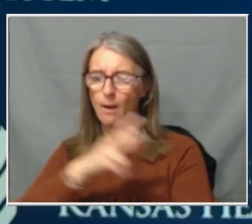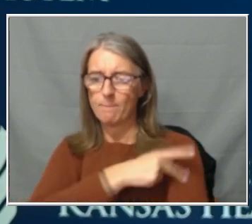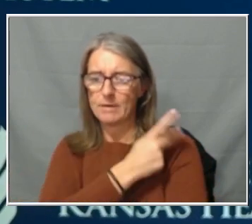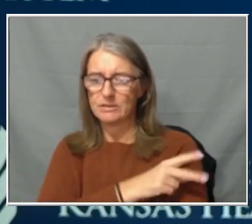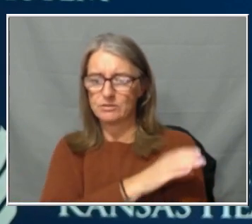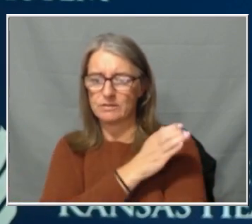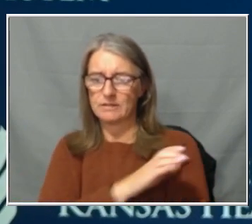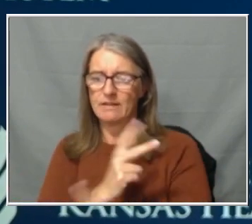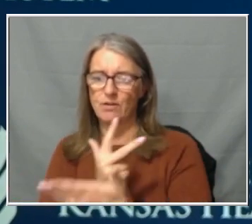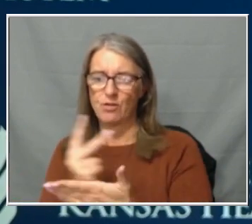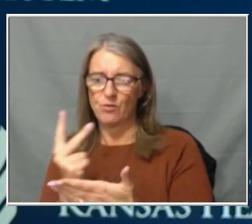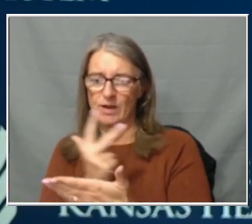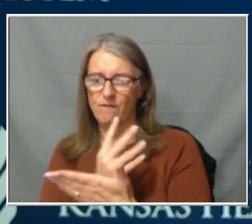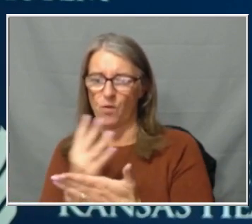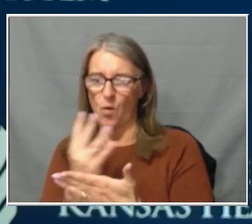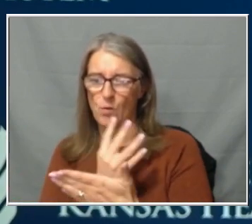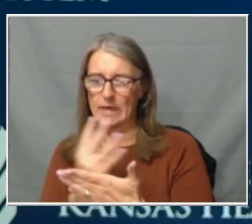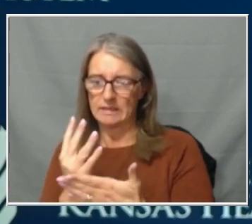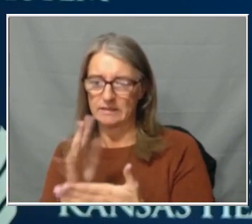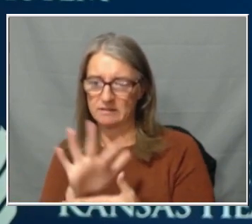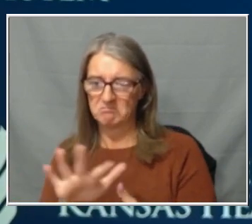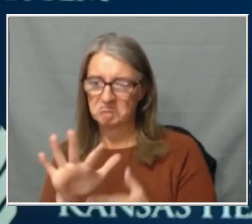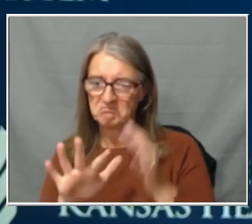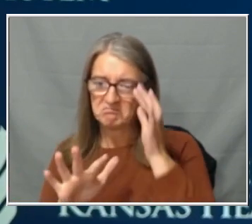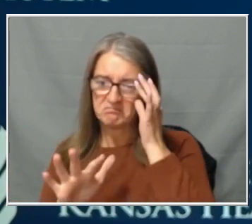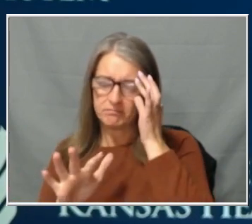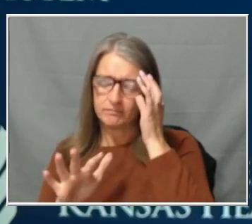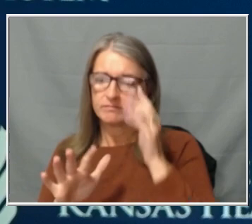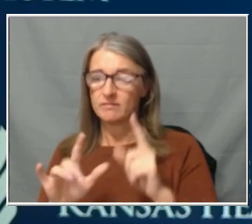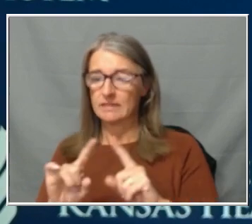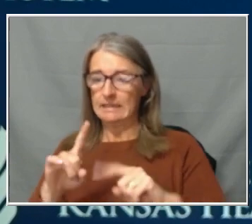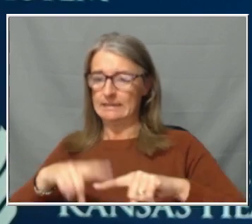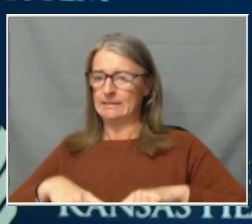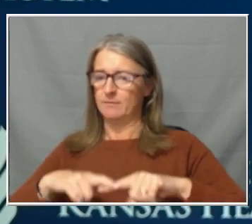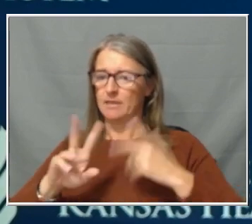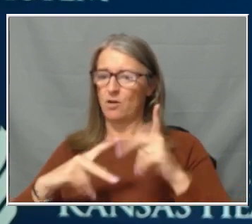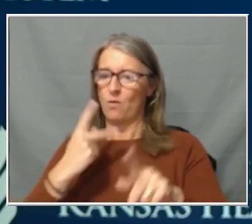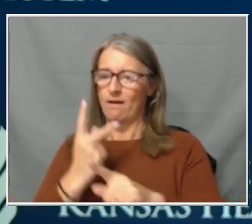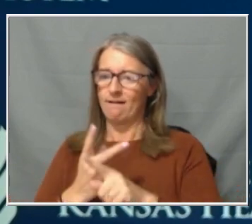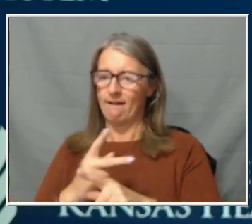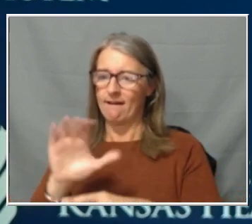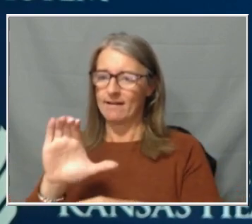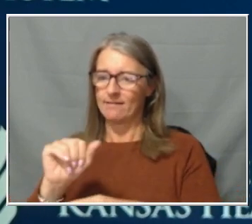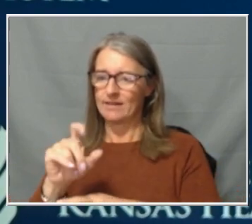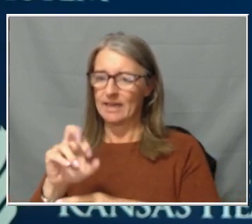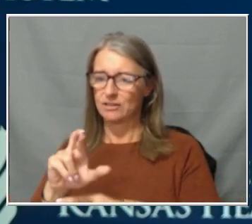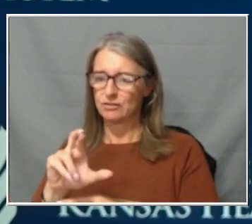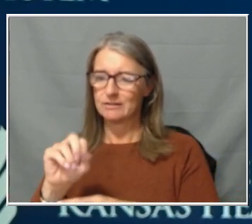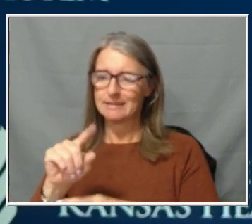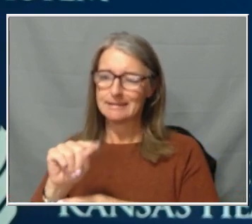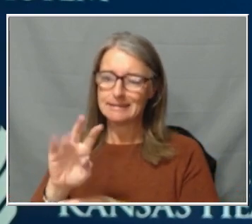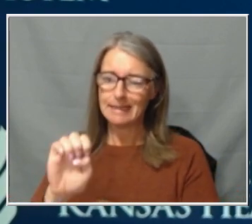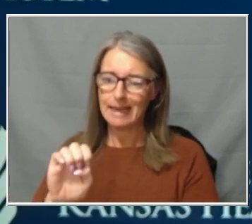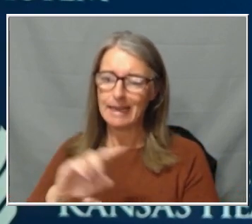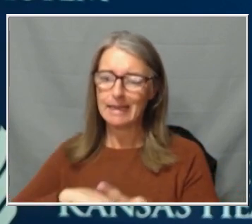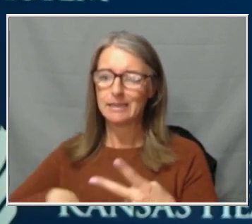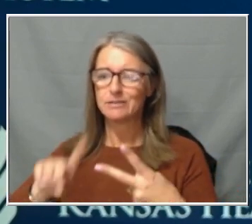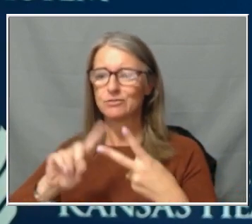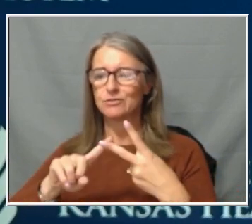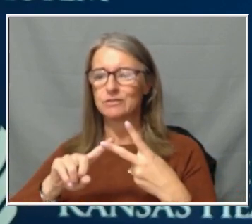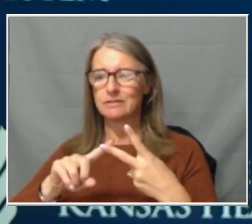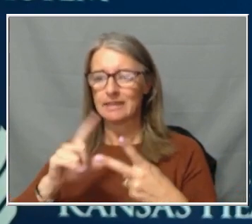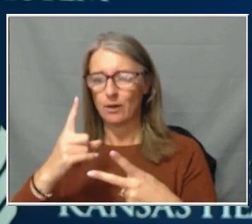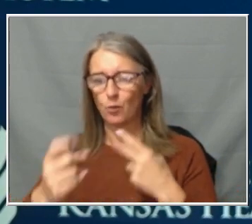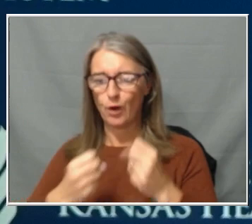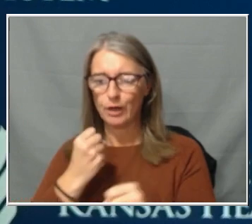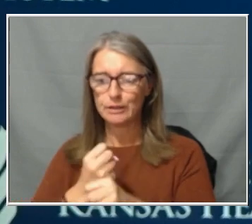or 4 weeks. Depending upon the type of melanoma, stage of melanoma, it can go on for a year or